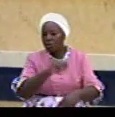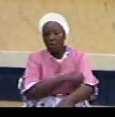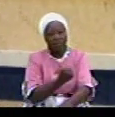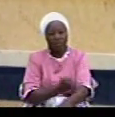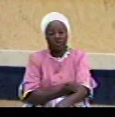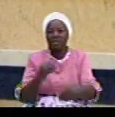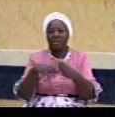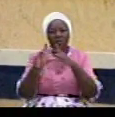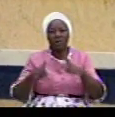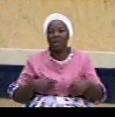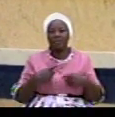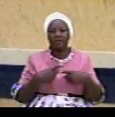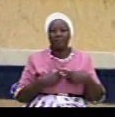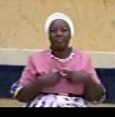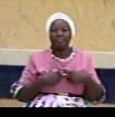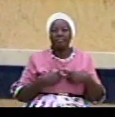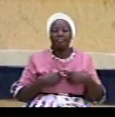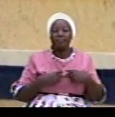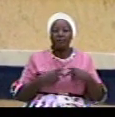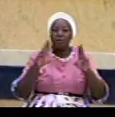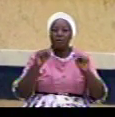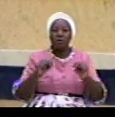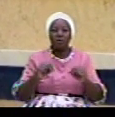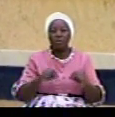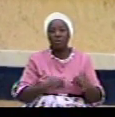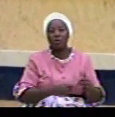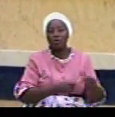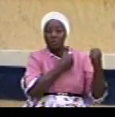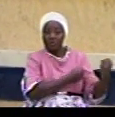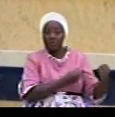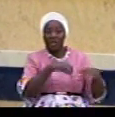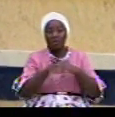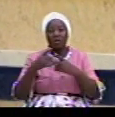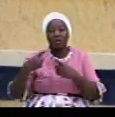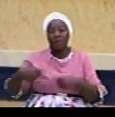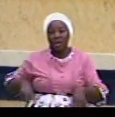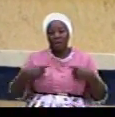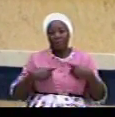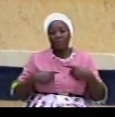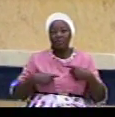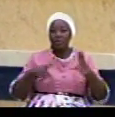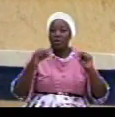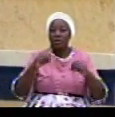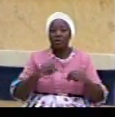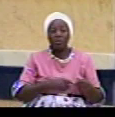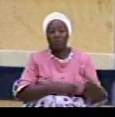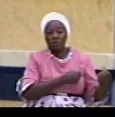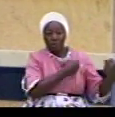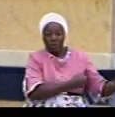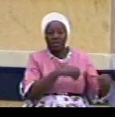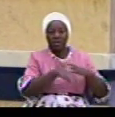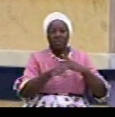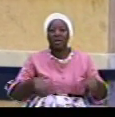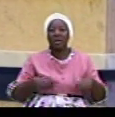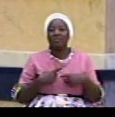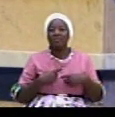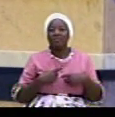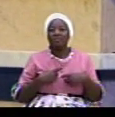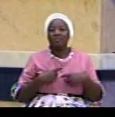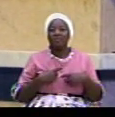life, no confidence in your life, no courage in your life, and